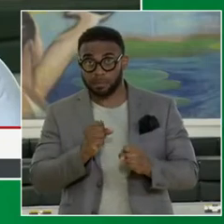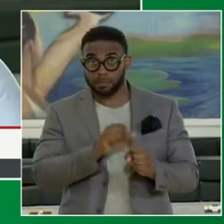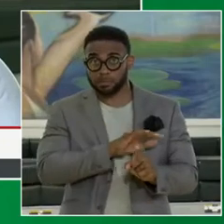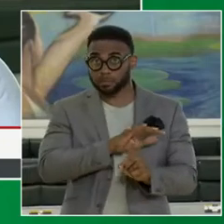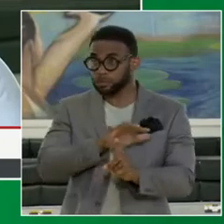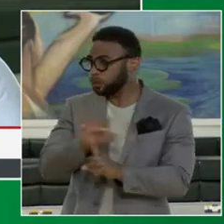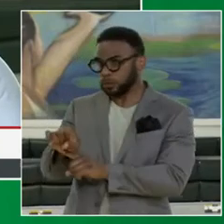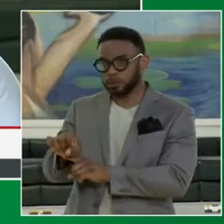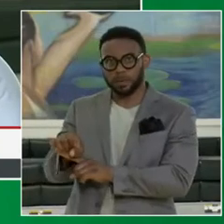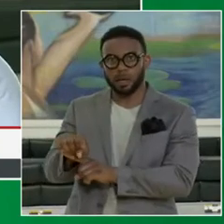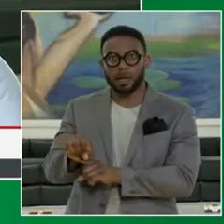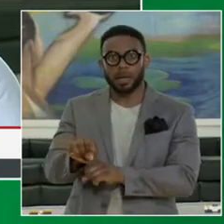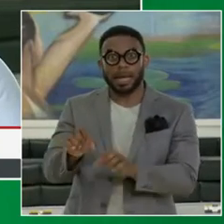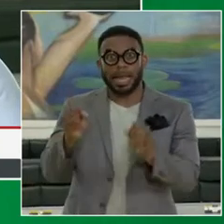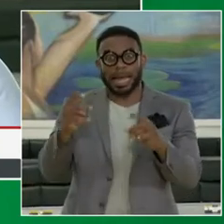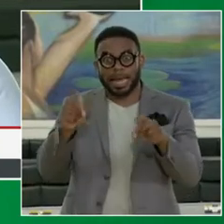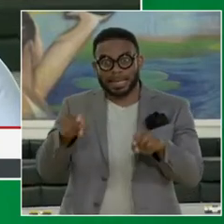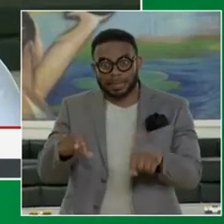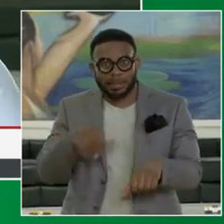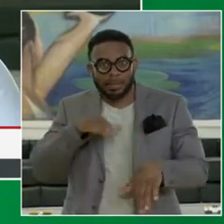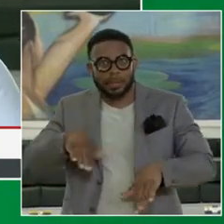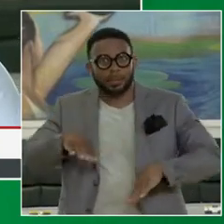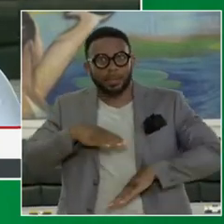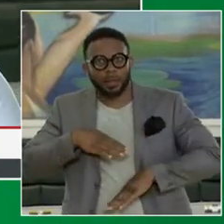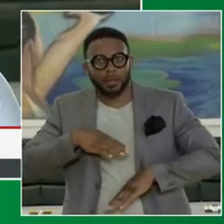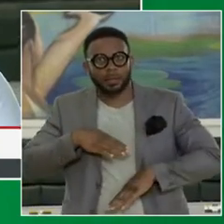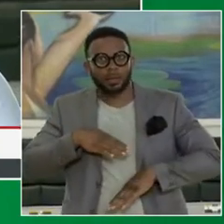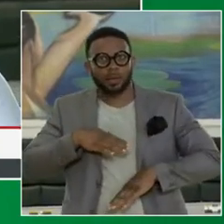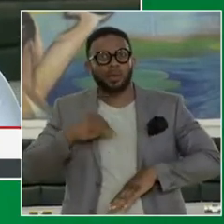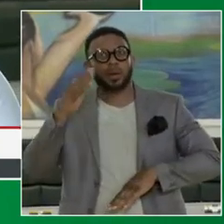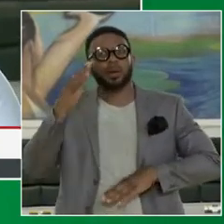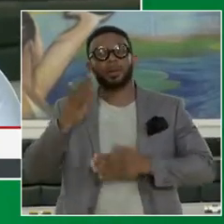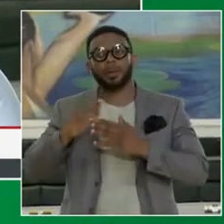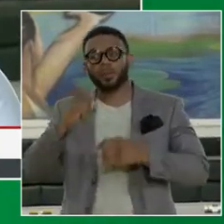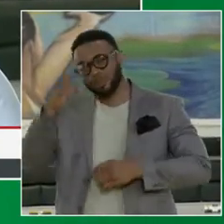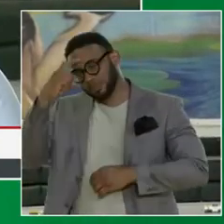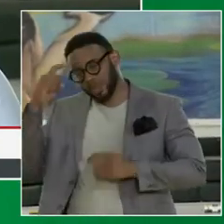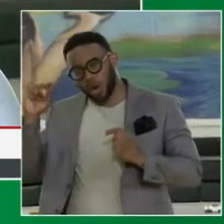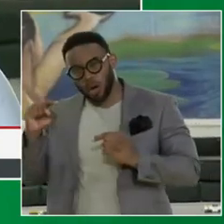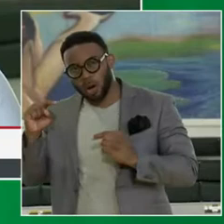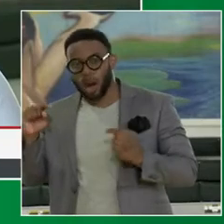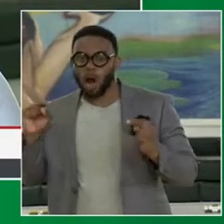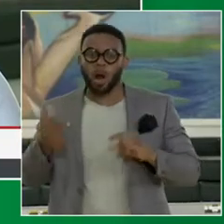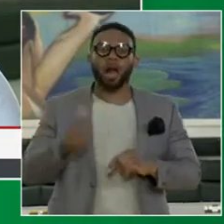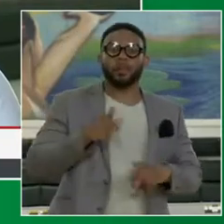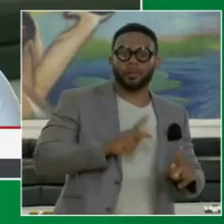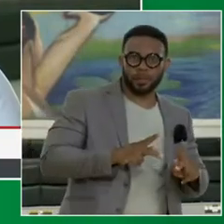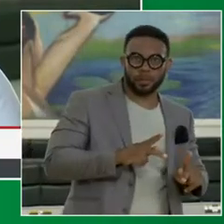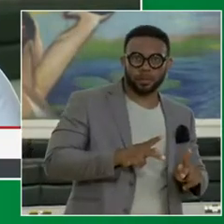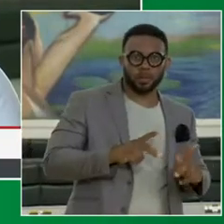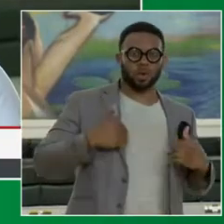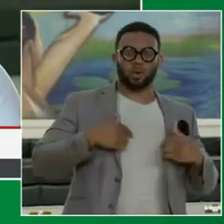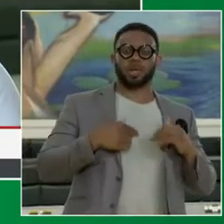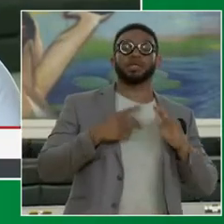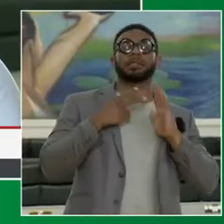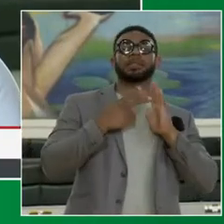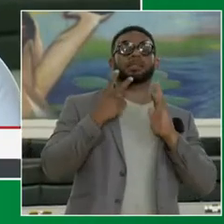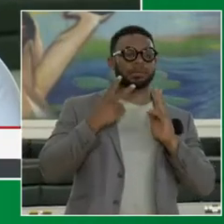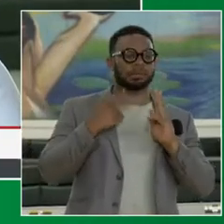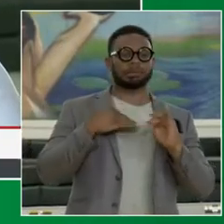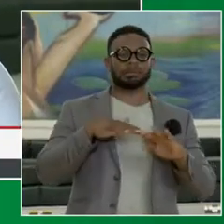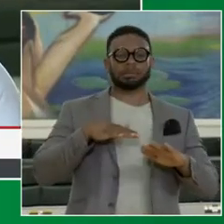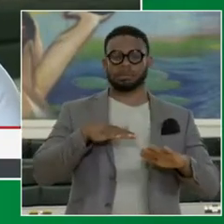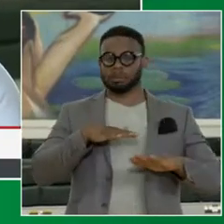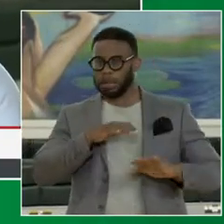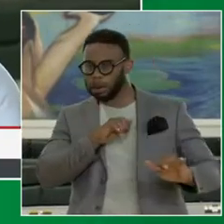they have a lot of unmet needs, and we know that hurt people, and this budget is a reflection of us going to meet those